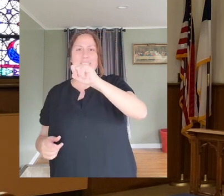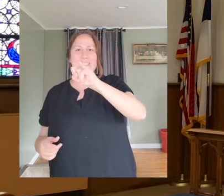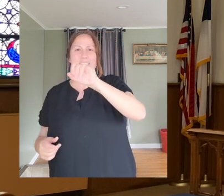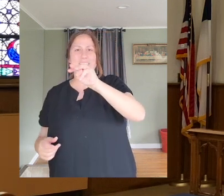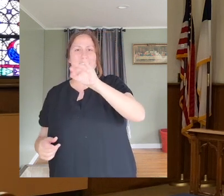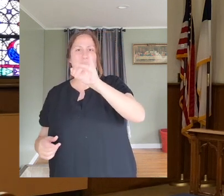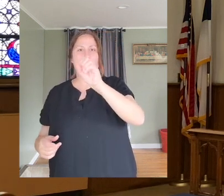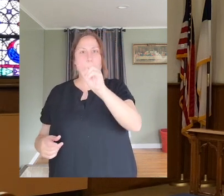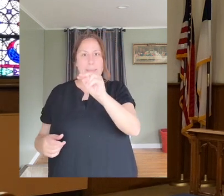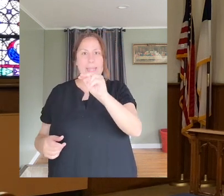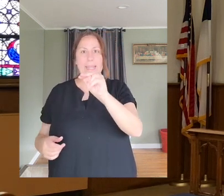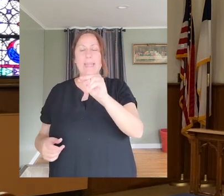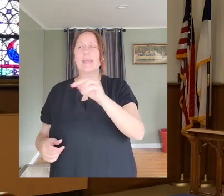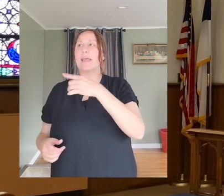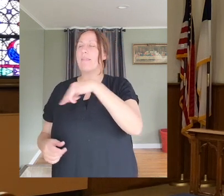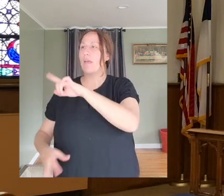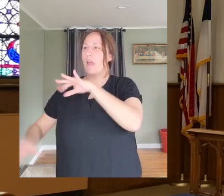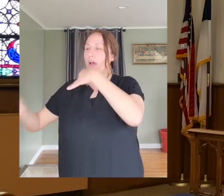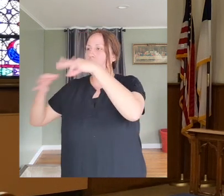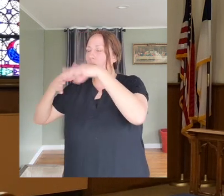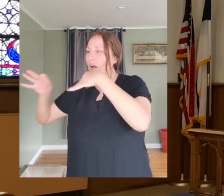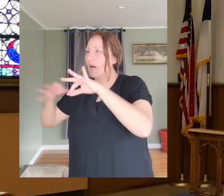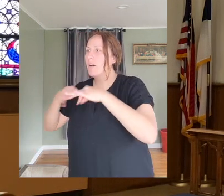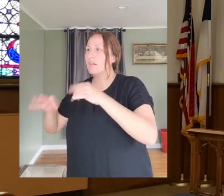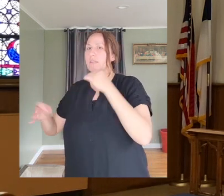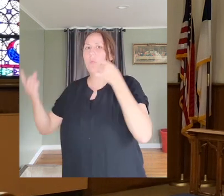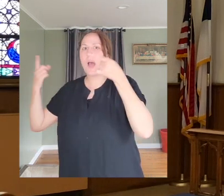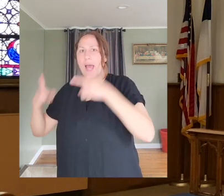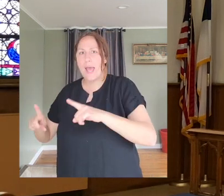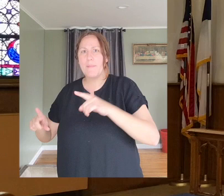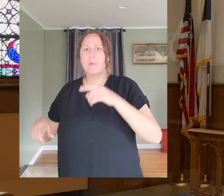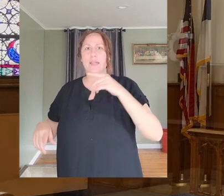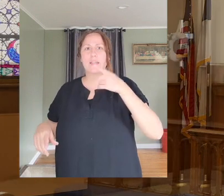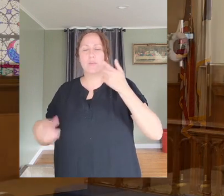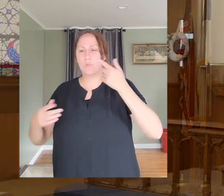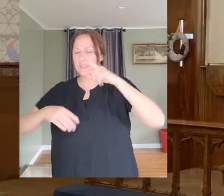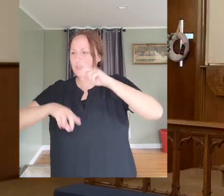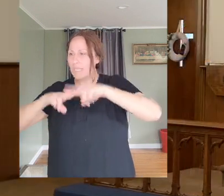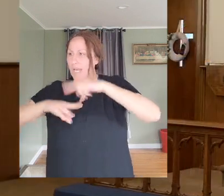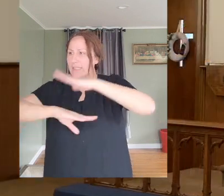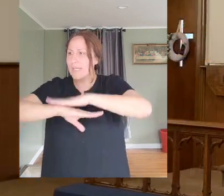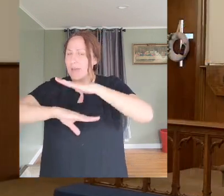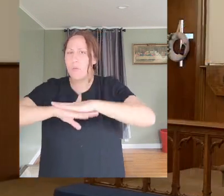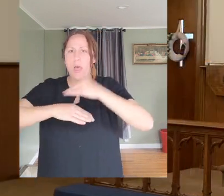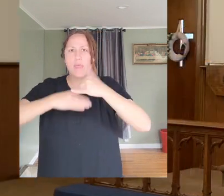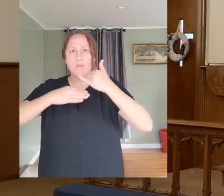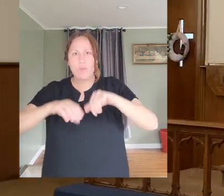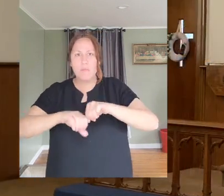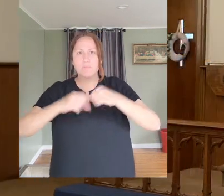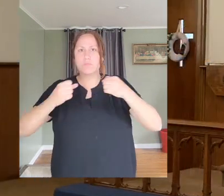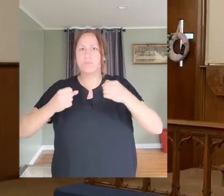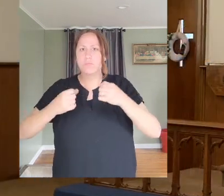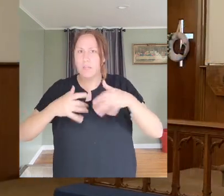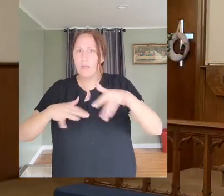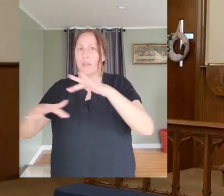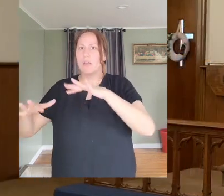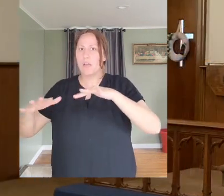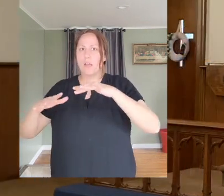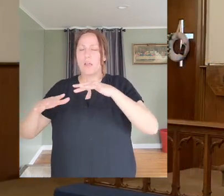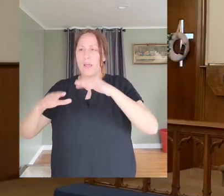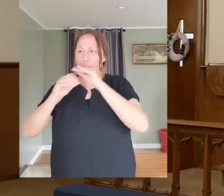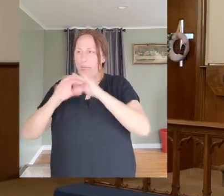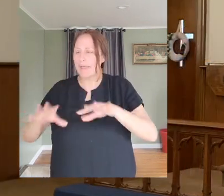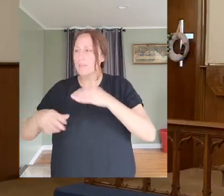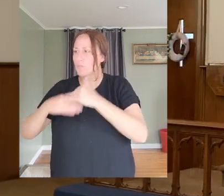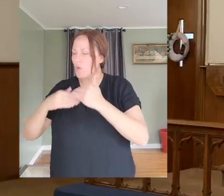the road and how he was known to them in the breaking of the bread. This is one of my favorite episodes in the